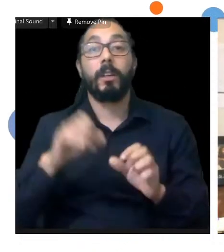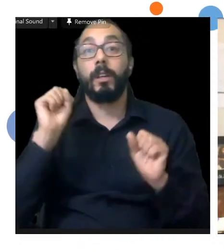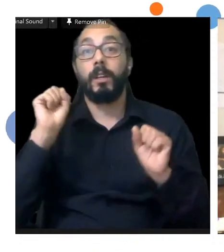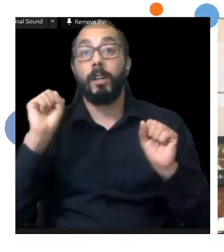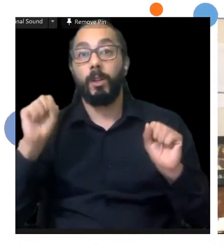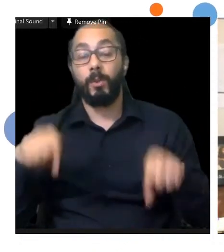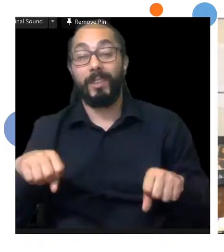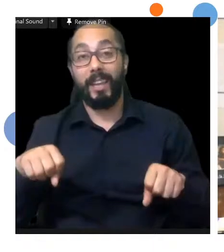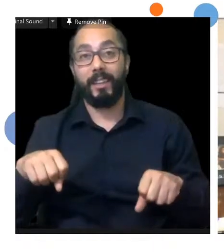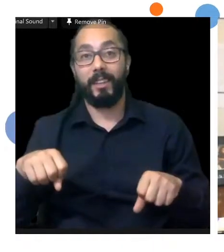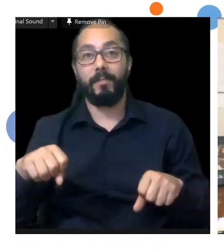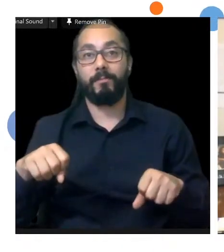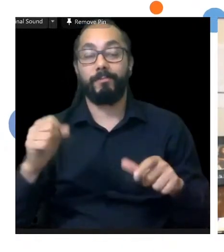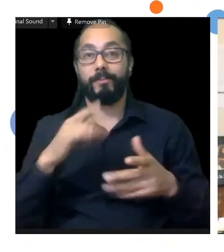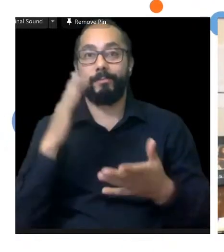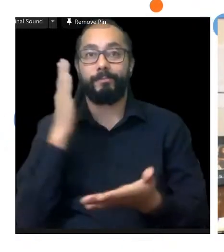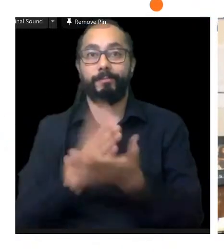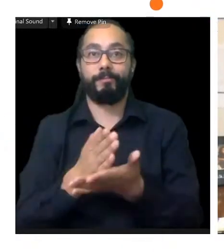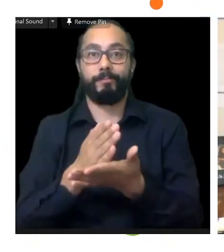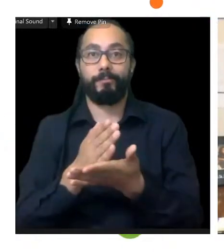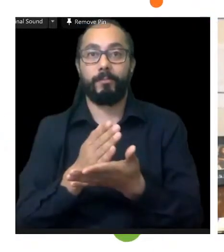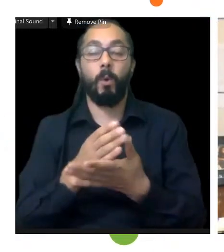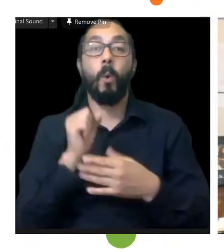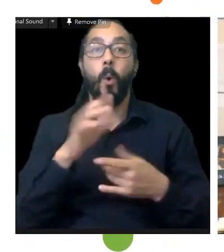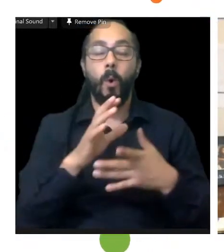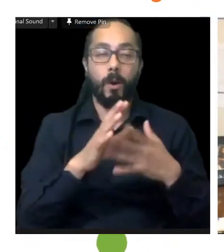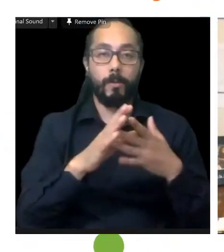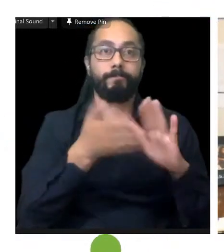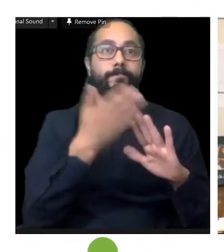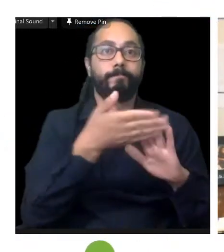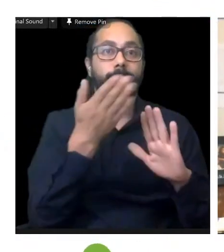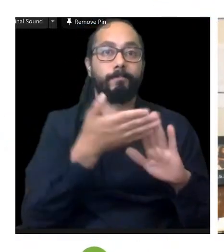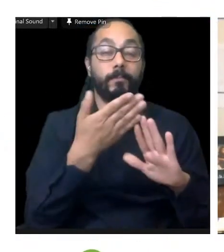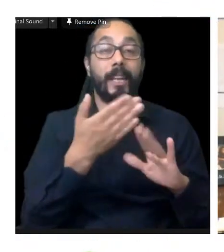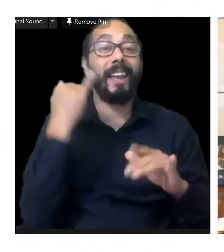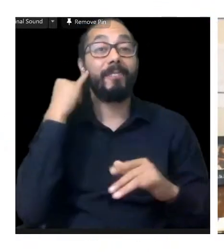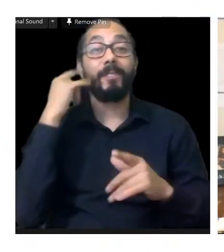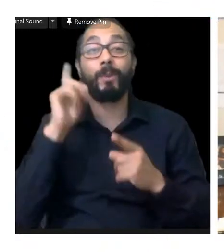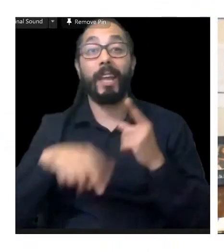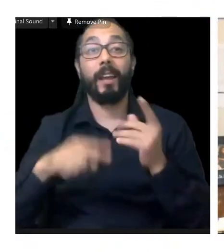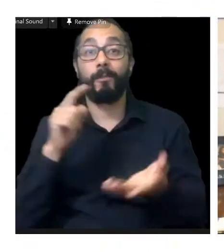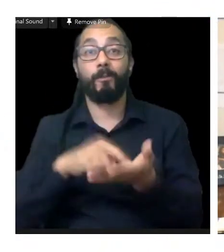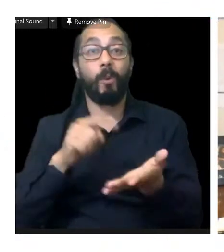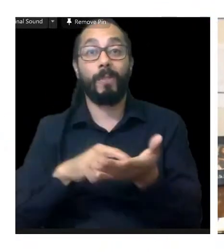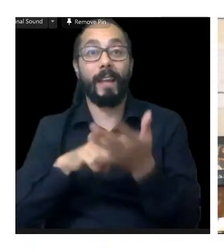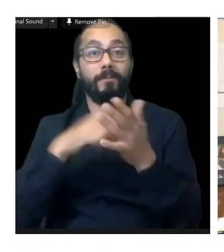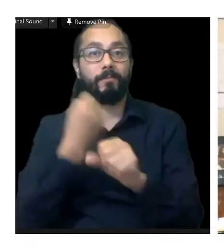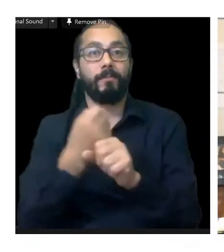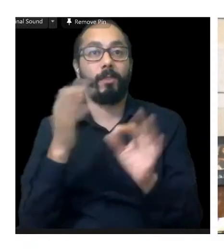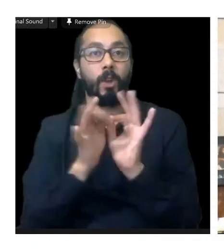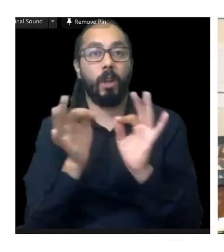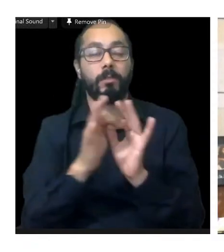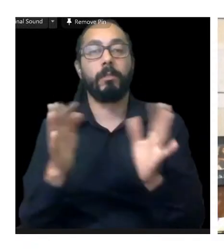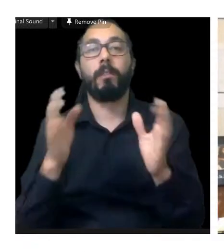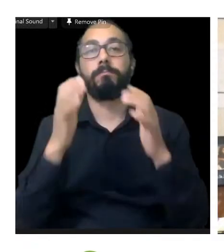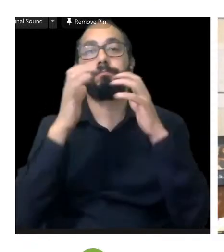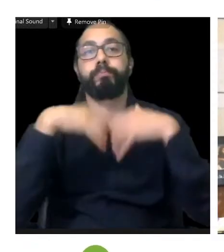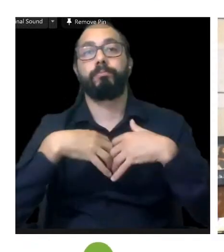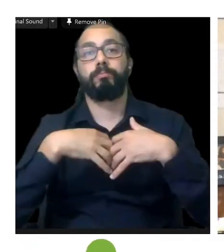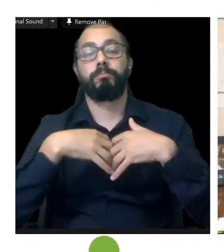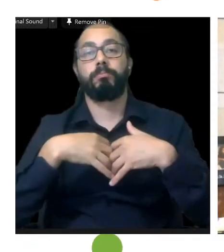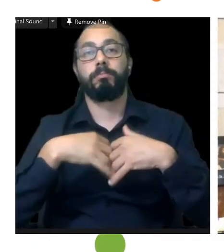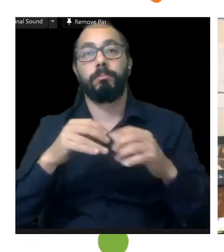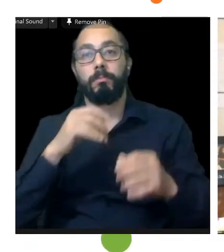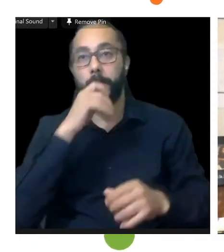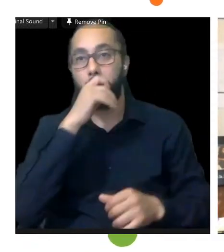lease or you don't. And if you can't afford that fixed cost, then you shut down. And I think there's analogs in the nonprofit world for that. If I think about,